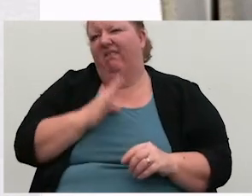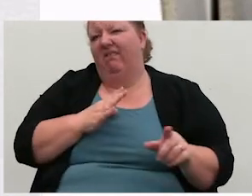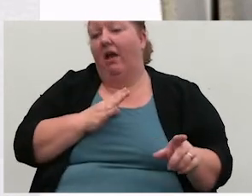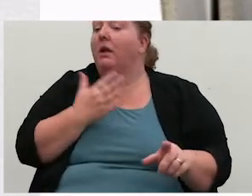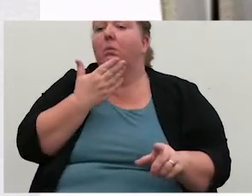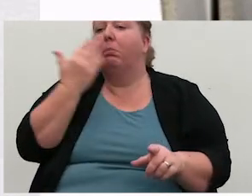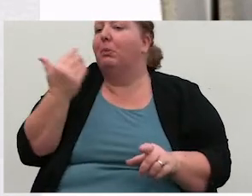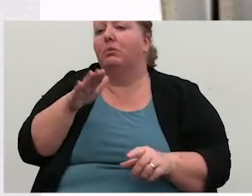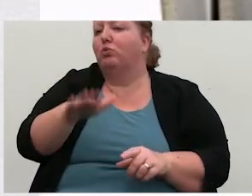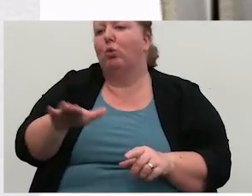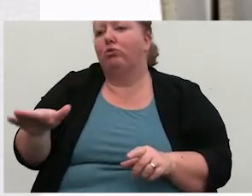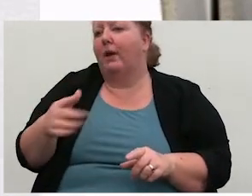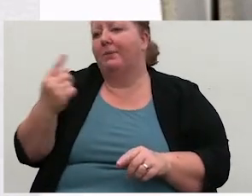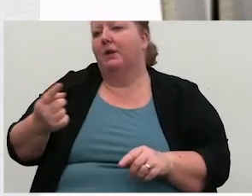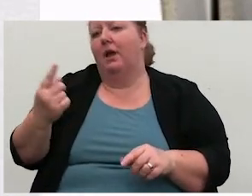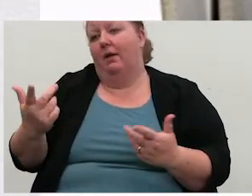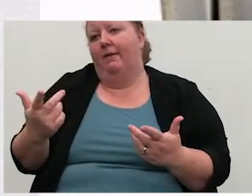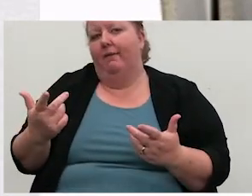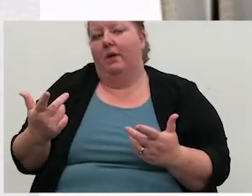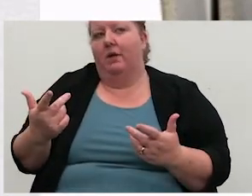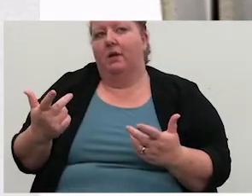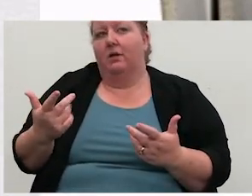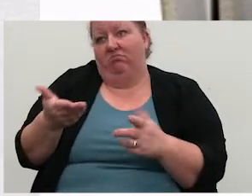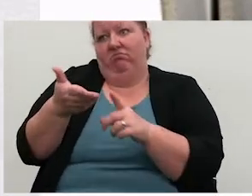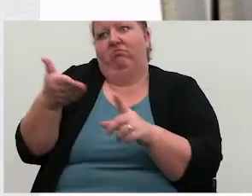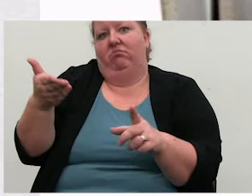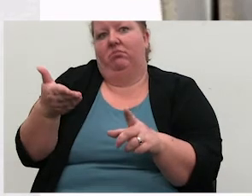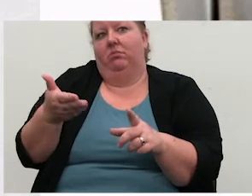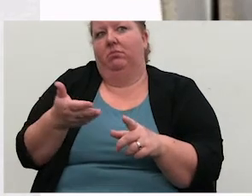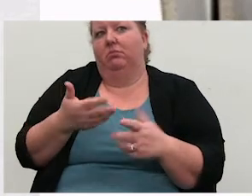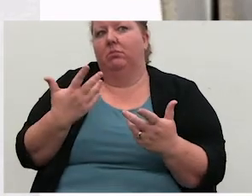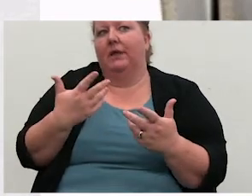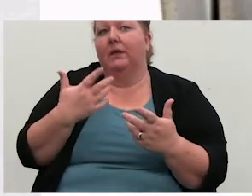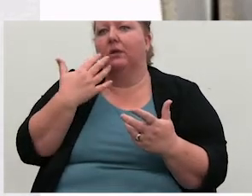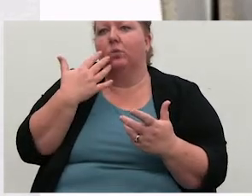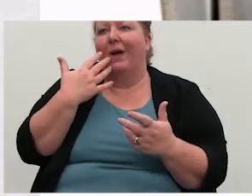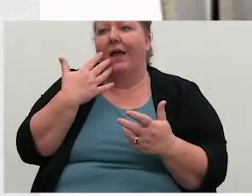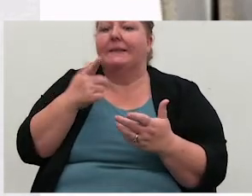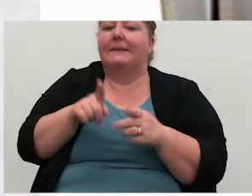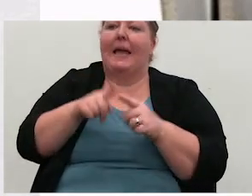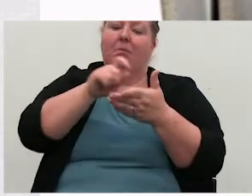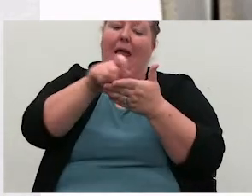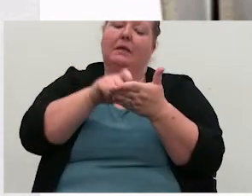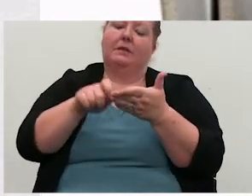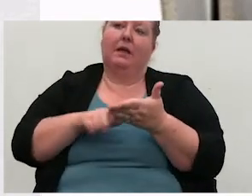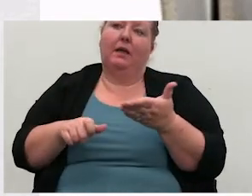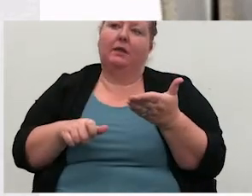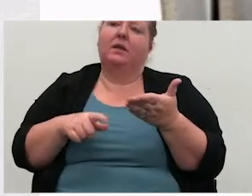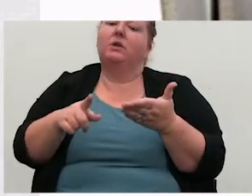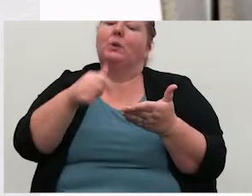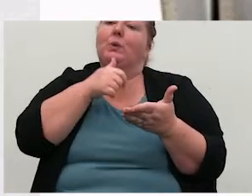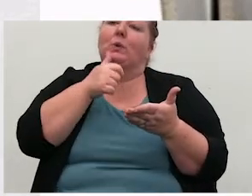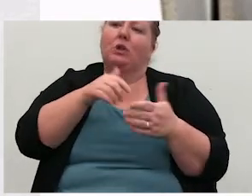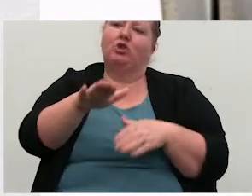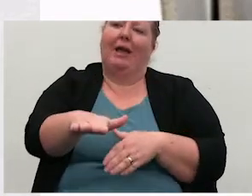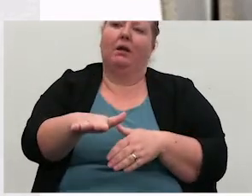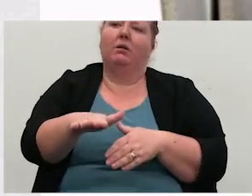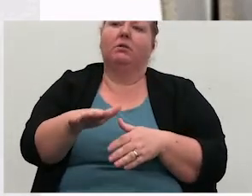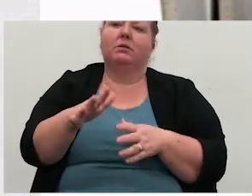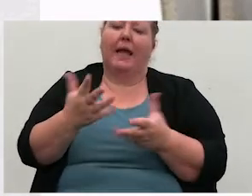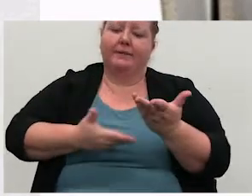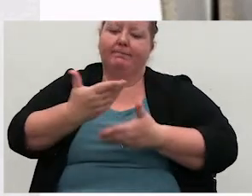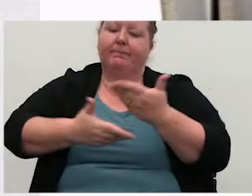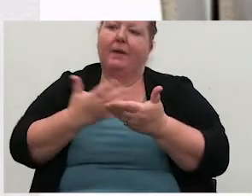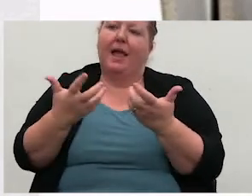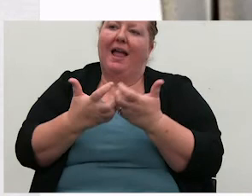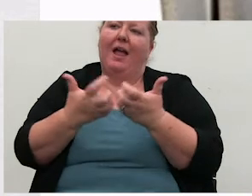children. This is really obvious when he goes on in the same essay to use a child as an analogy to